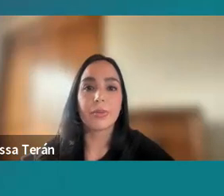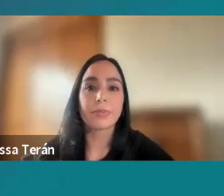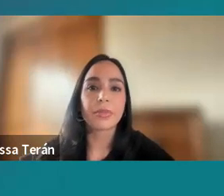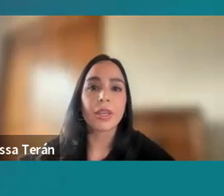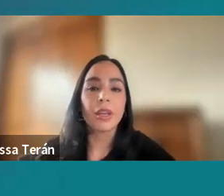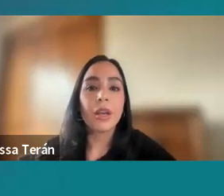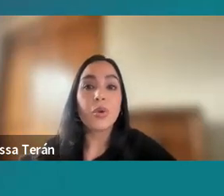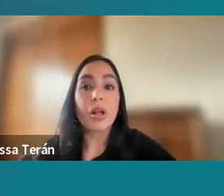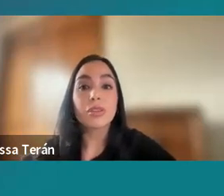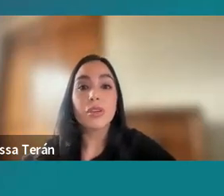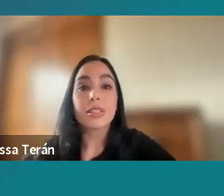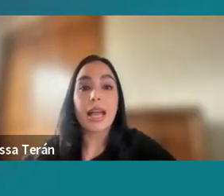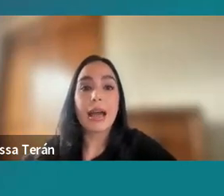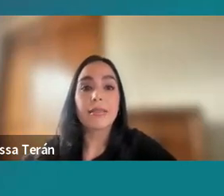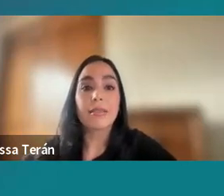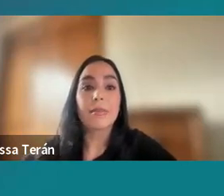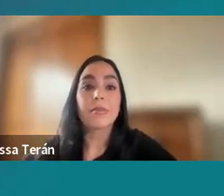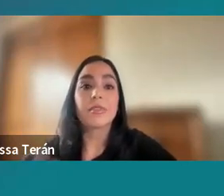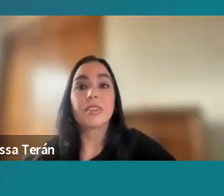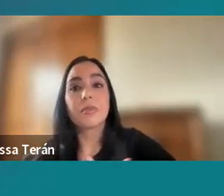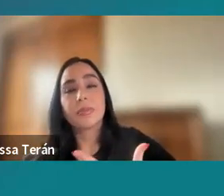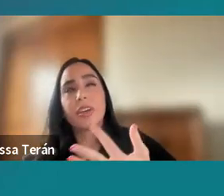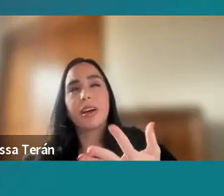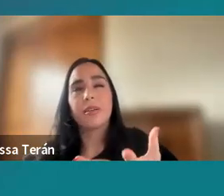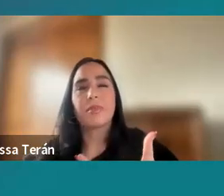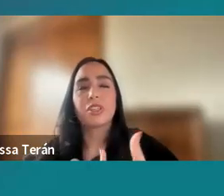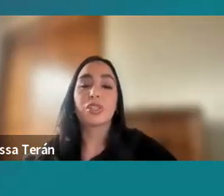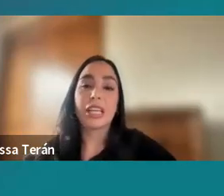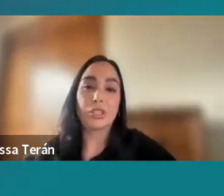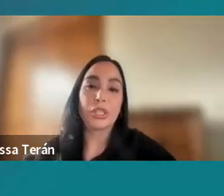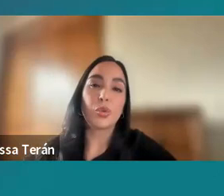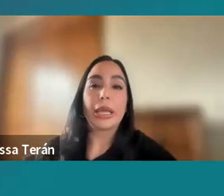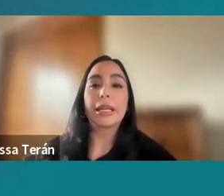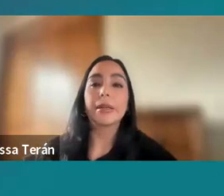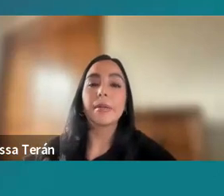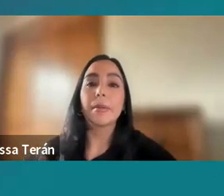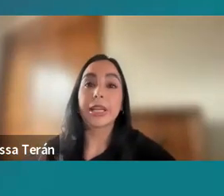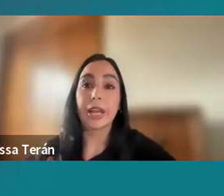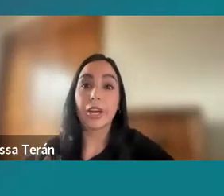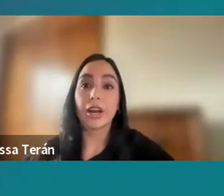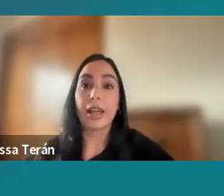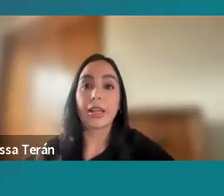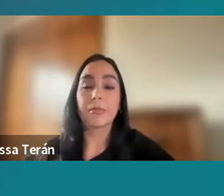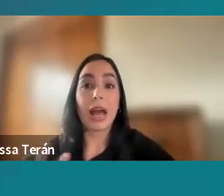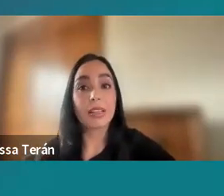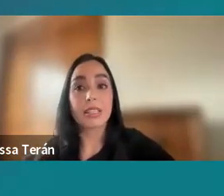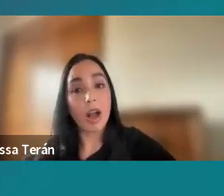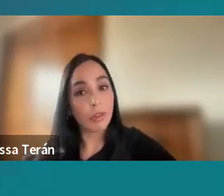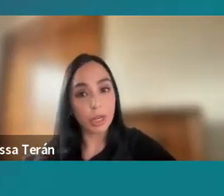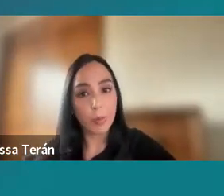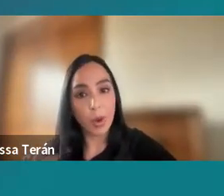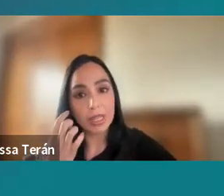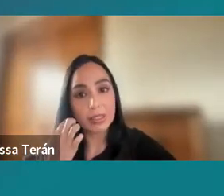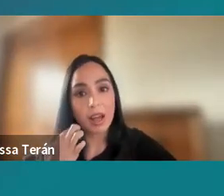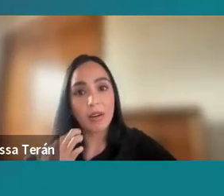of care. We also looked at the association between care and balancing